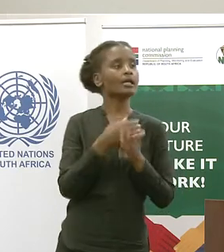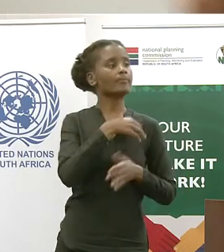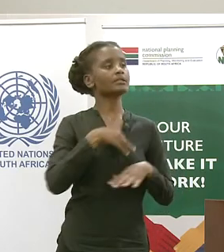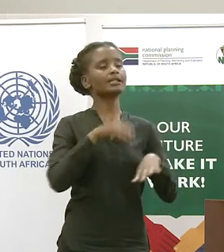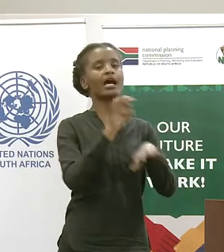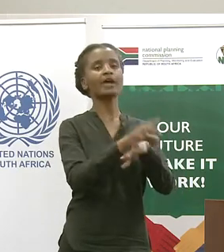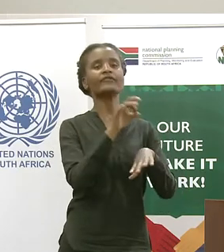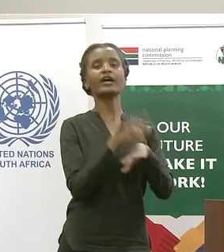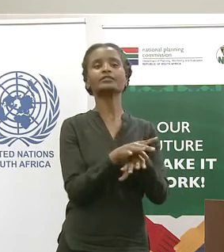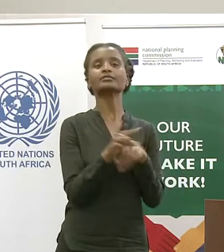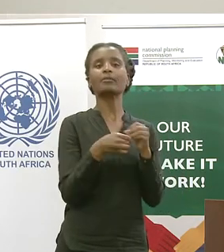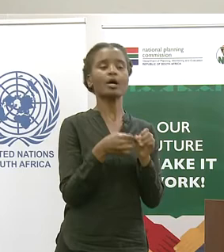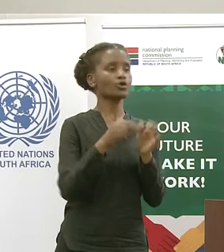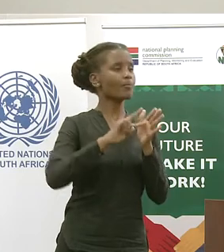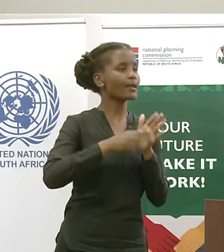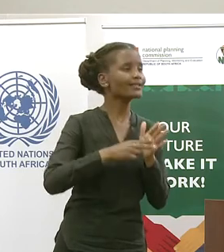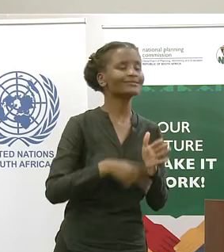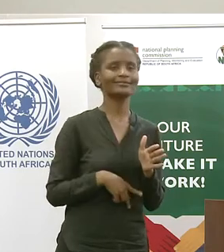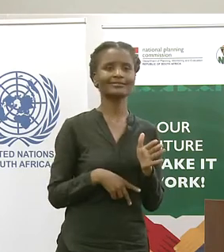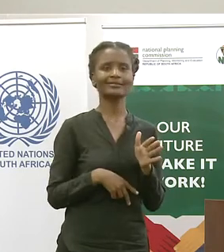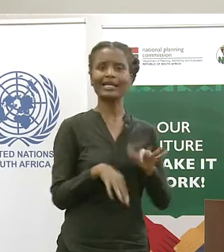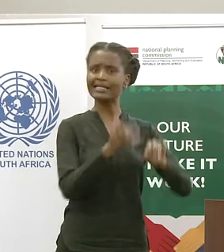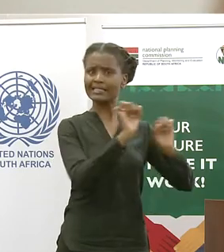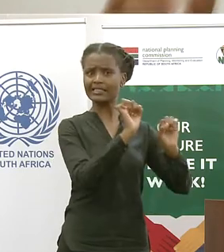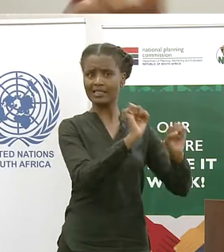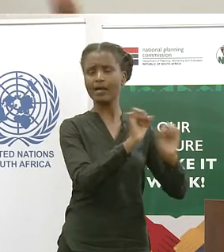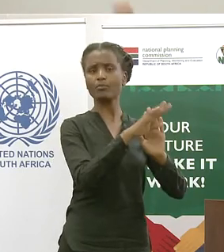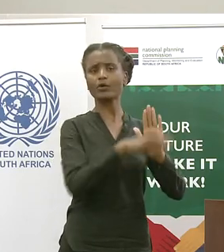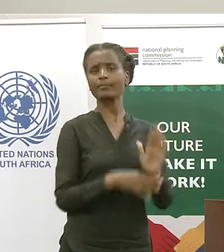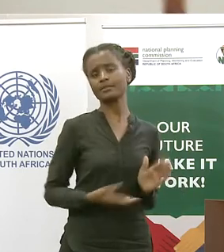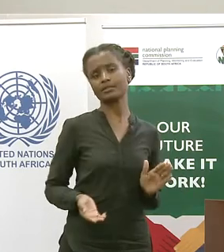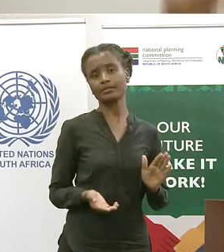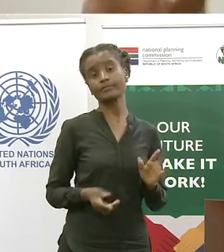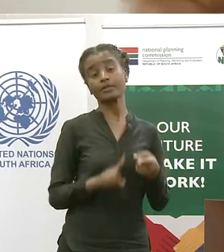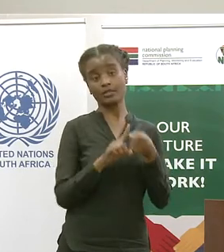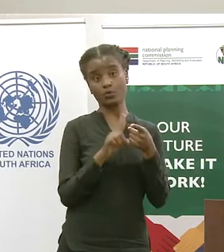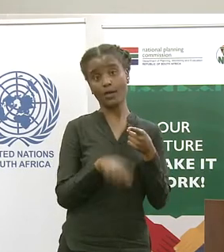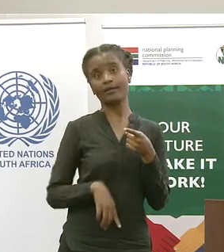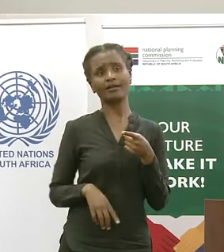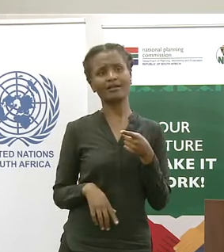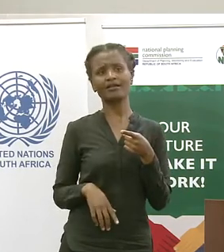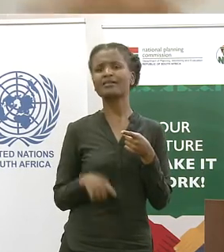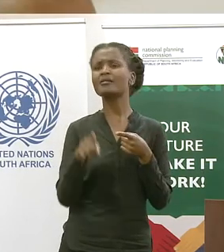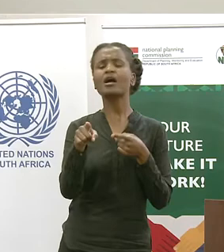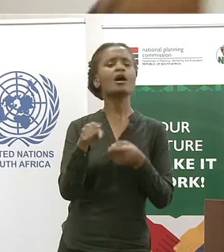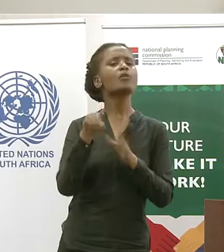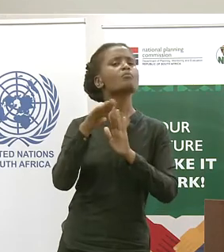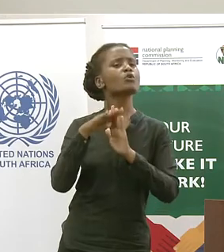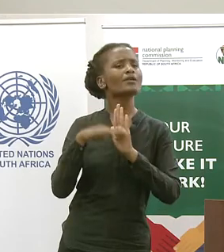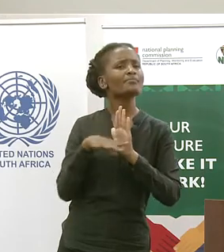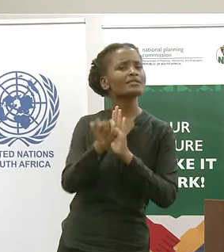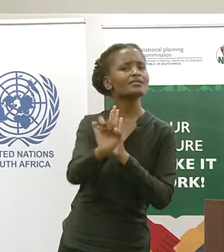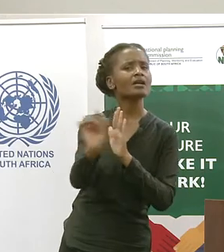plans that the government at the end of the day have? So that's one. What are their programs? Are